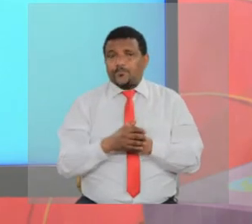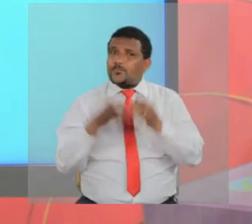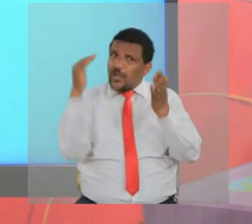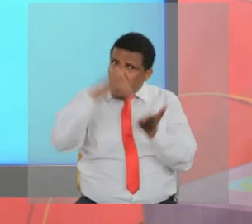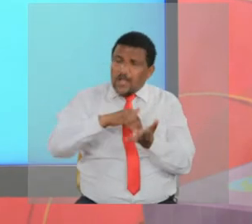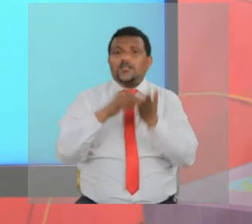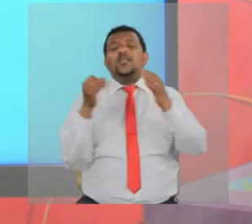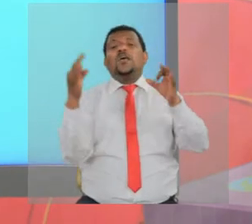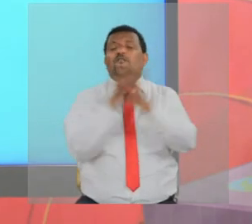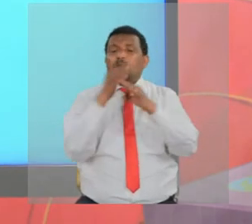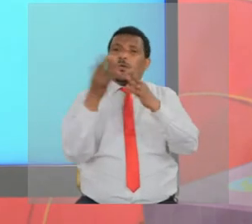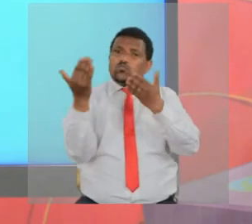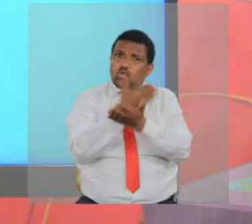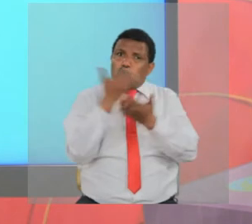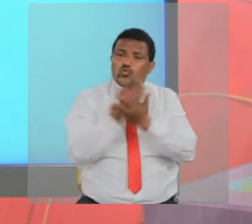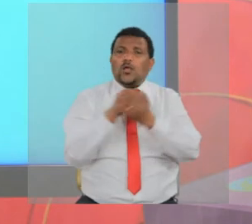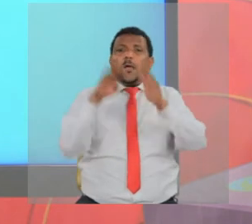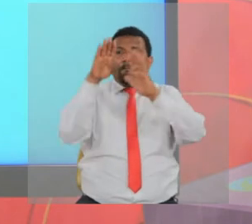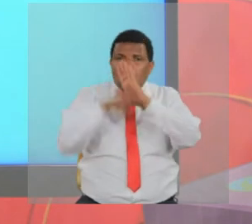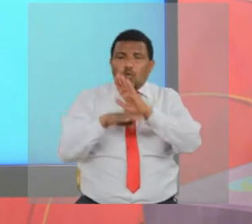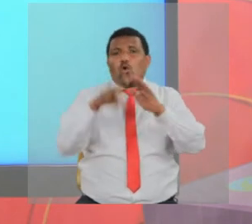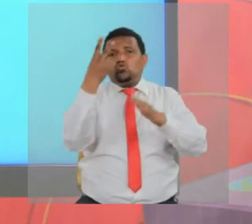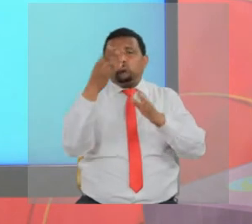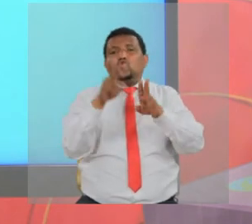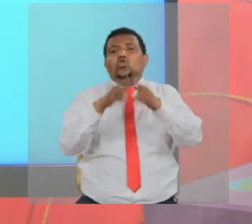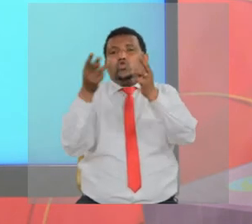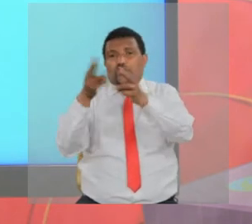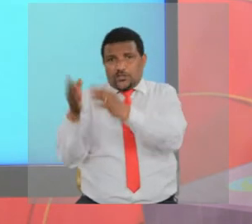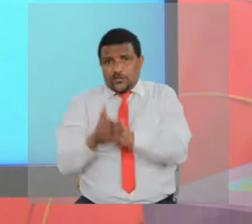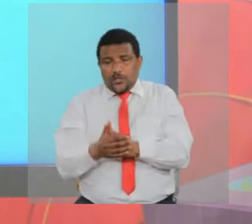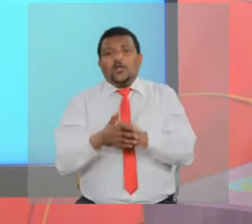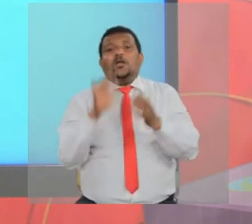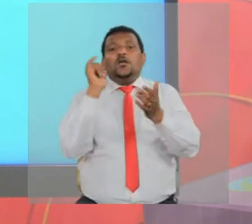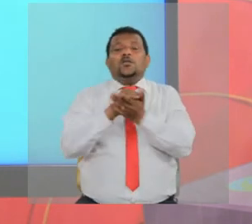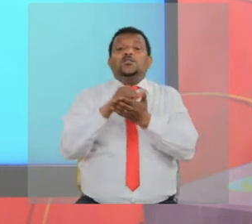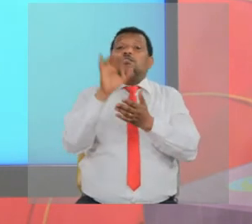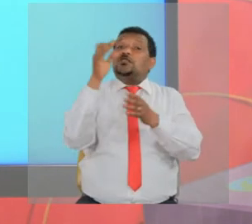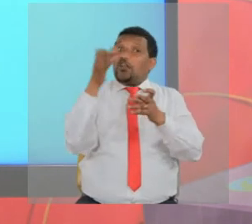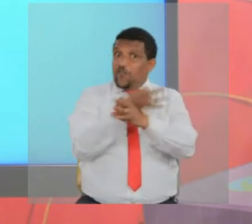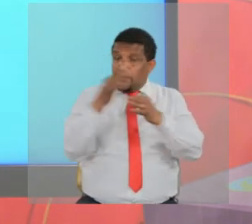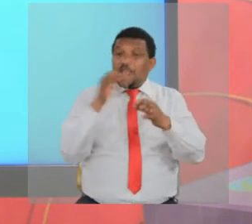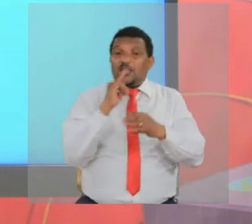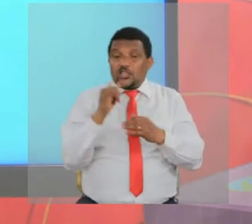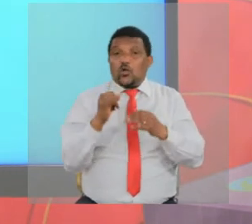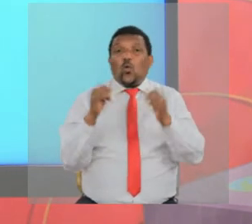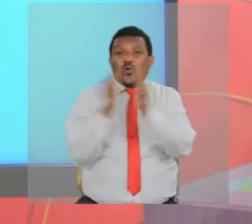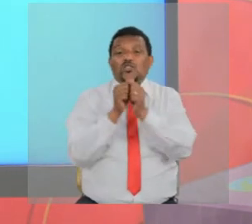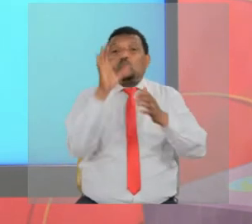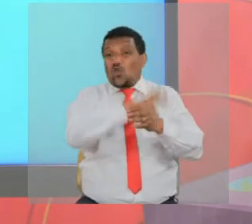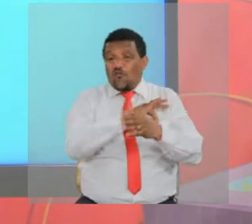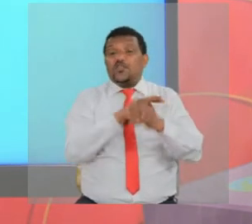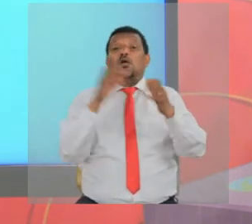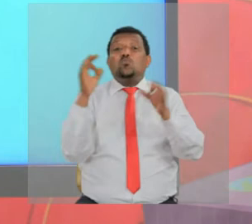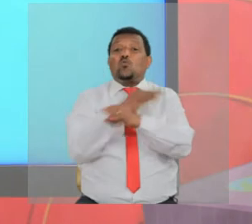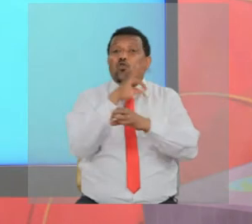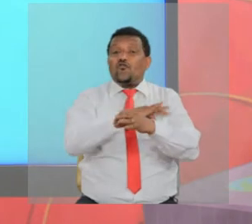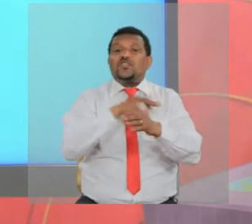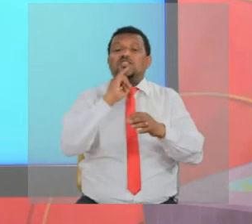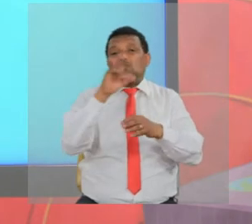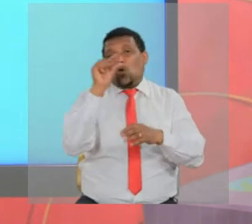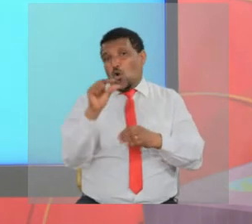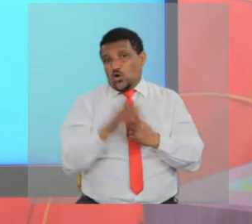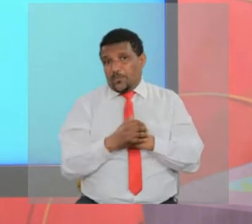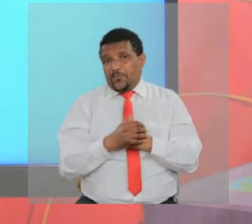Again, if the firm produces below 2 units, then if the firm is with profit, the profit is